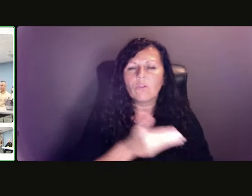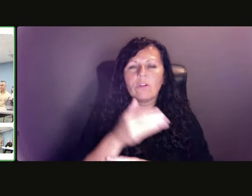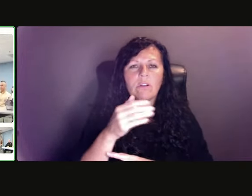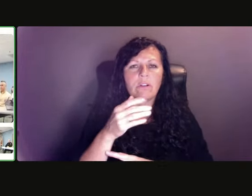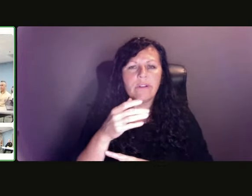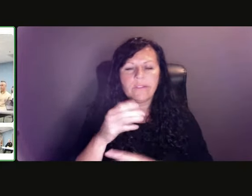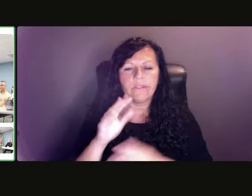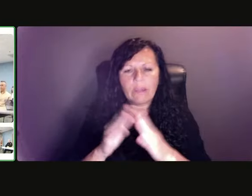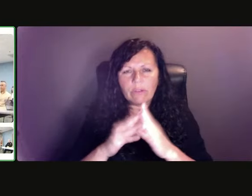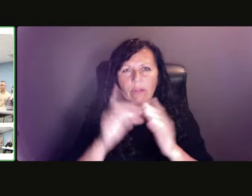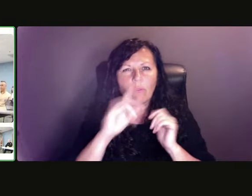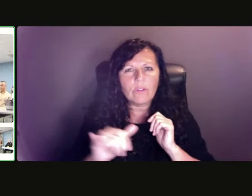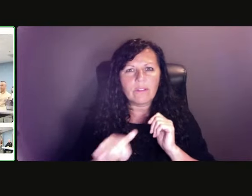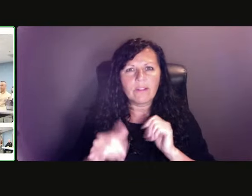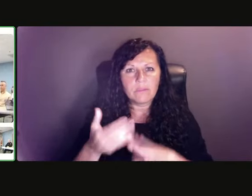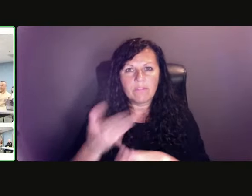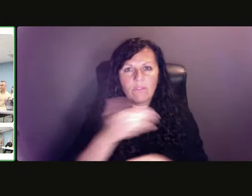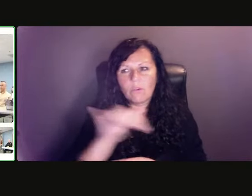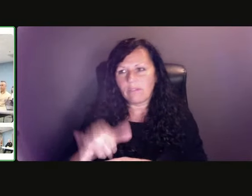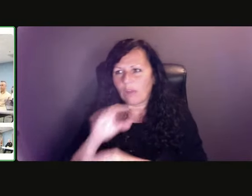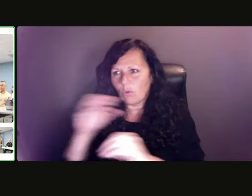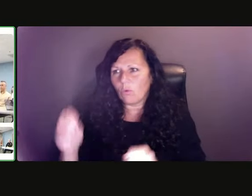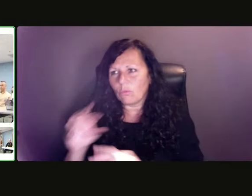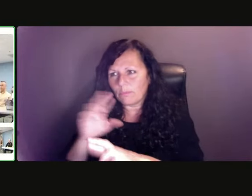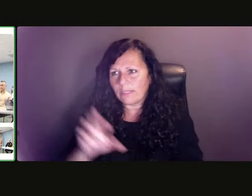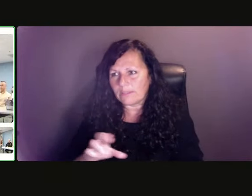not willing to go back there. I mean,